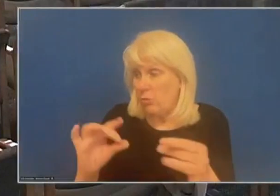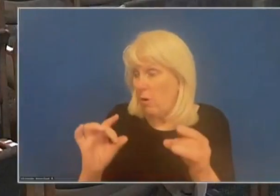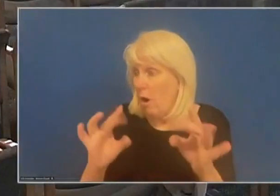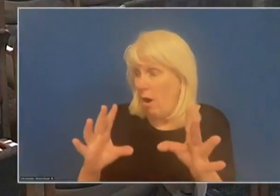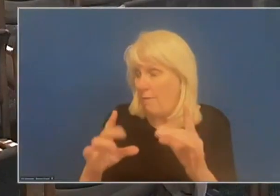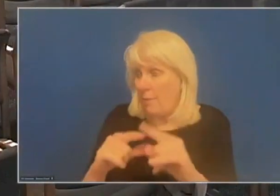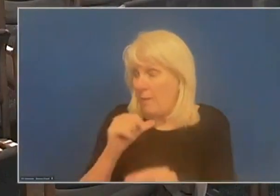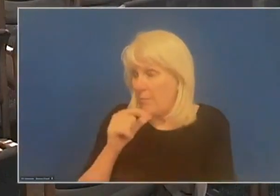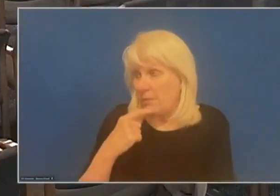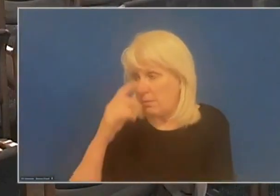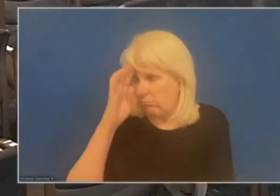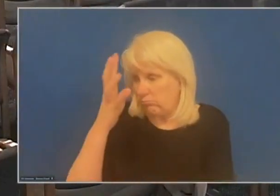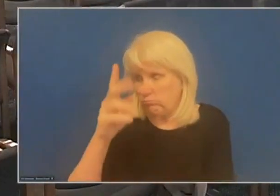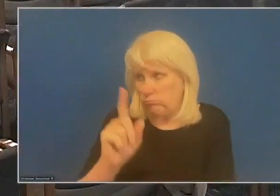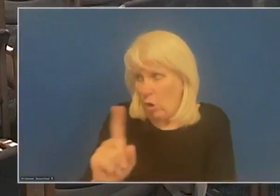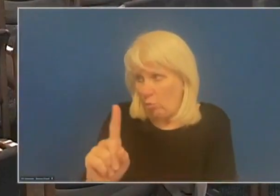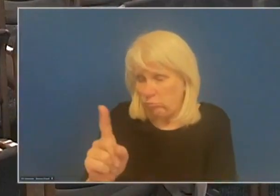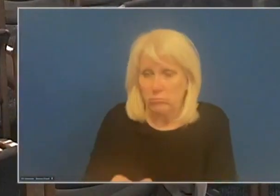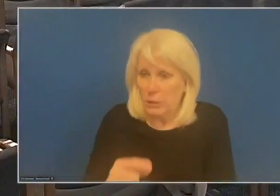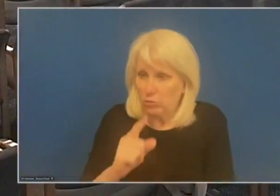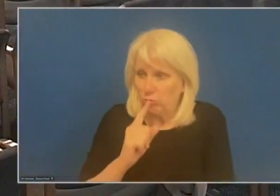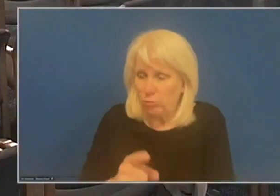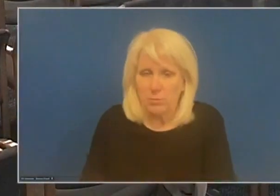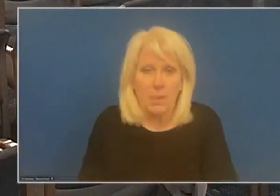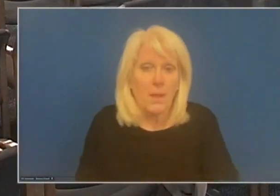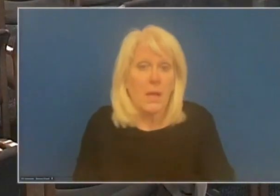Any other comments on the Dash 11?